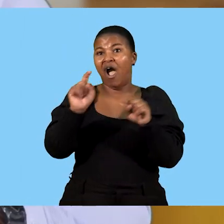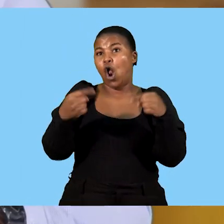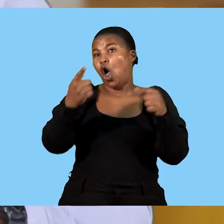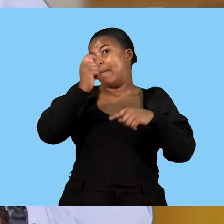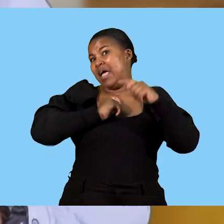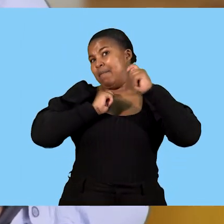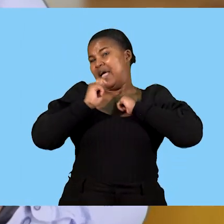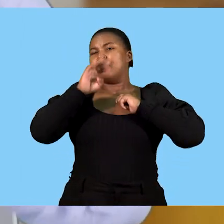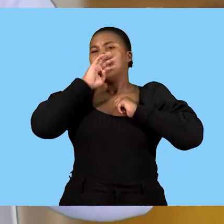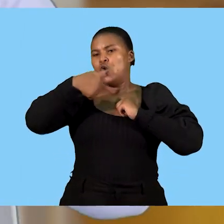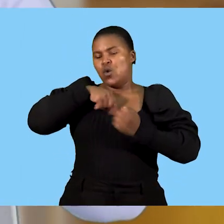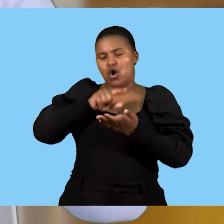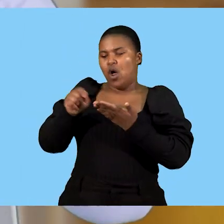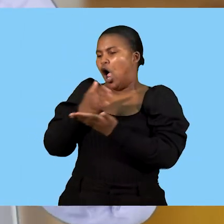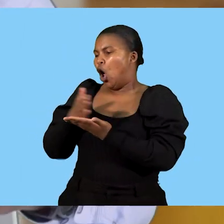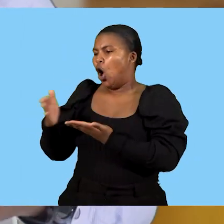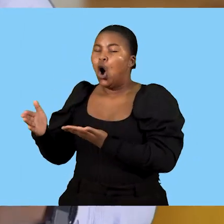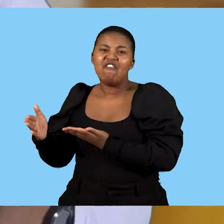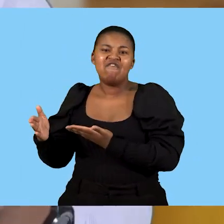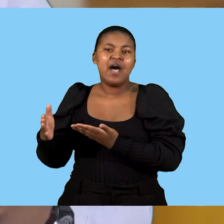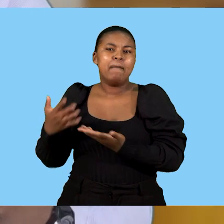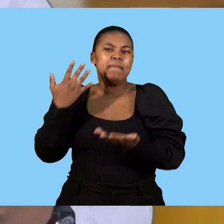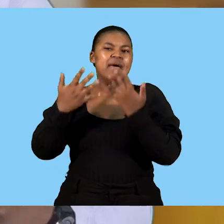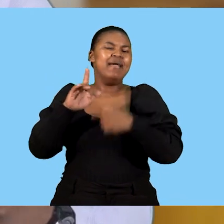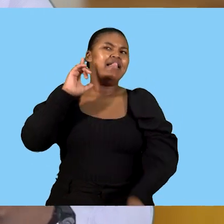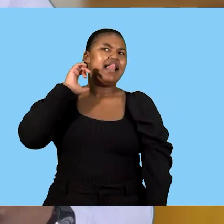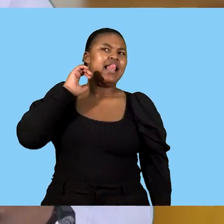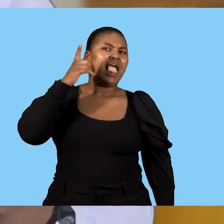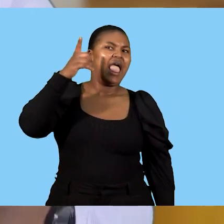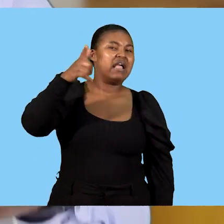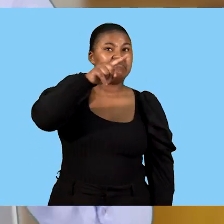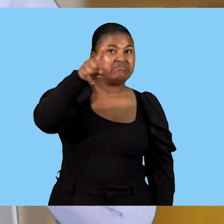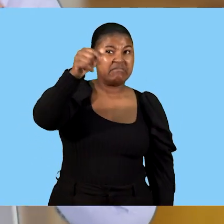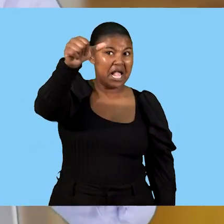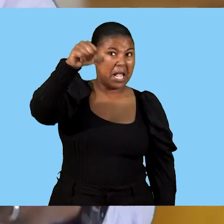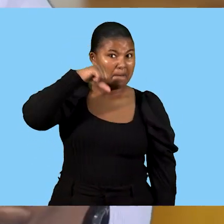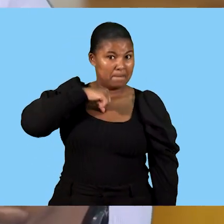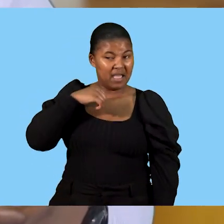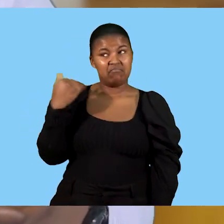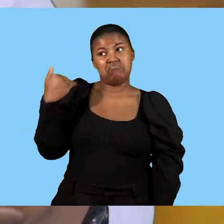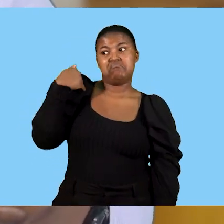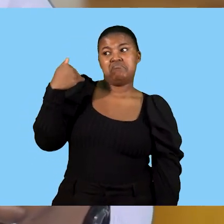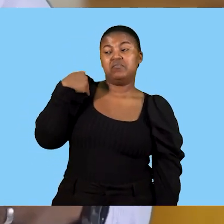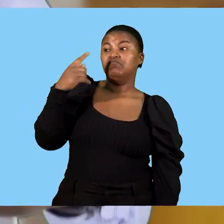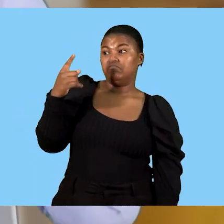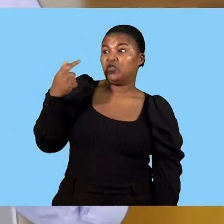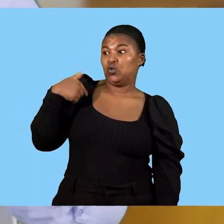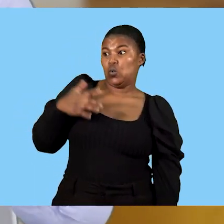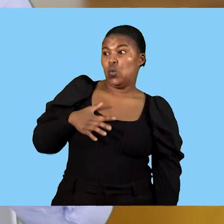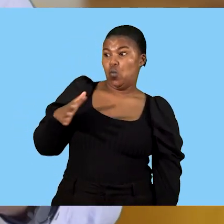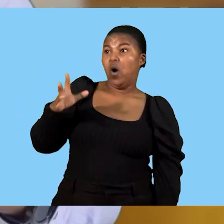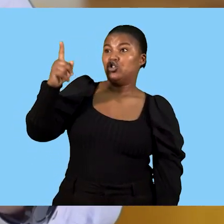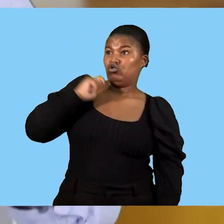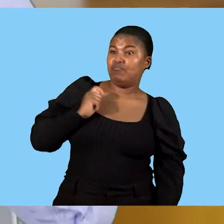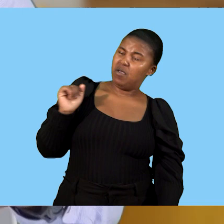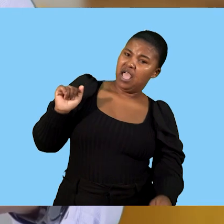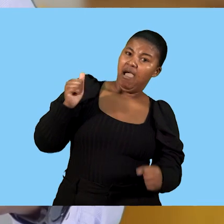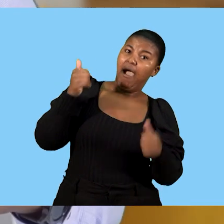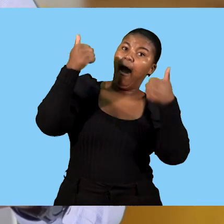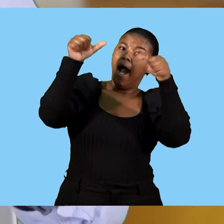off later comes on. It can be in the next financial period then. Then they later come on. Then they say, we want to pay